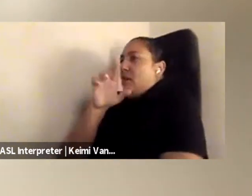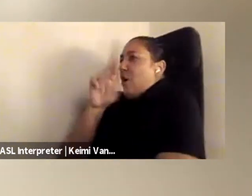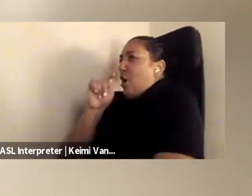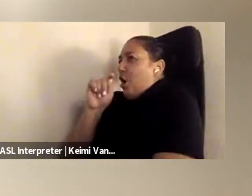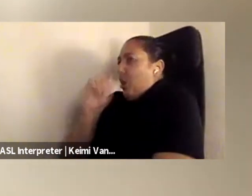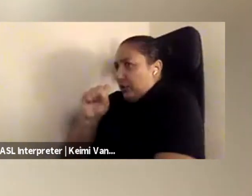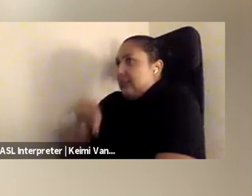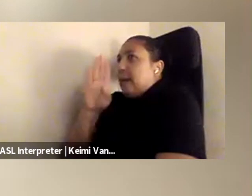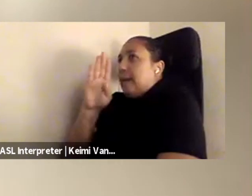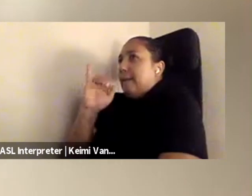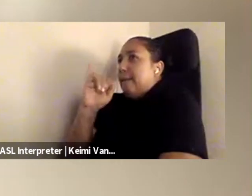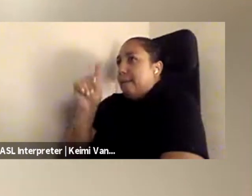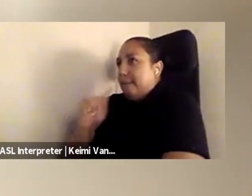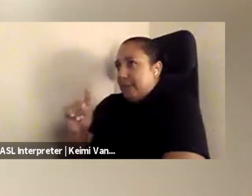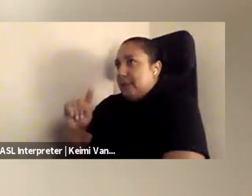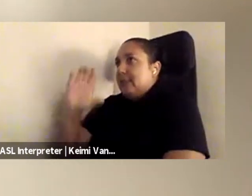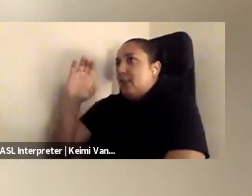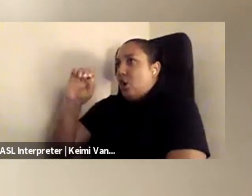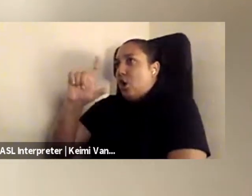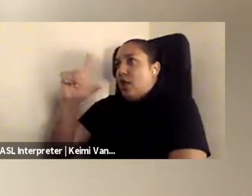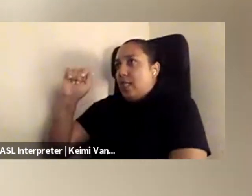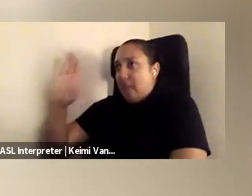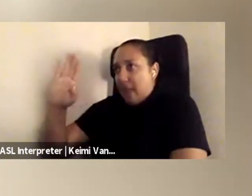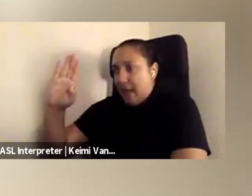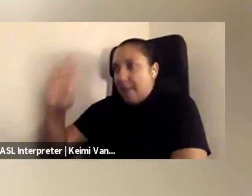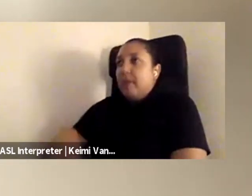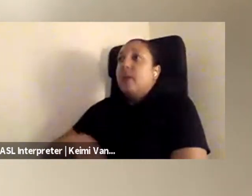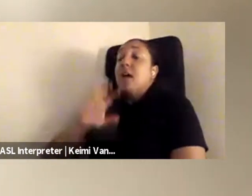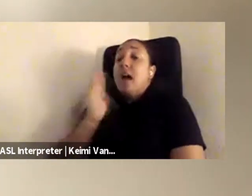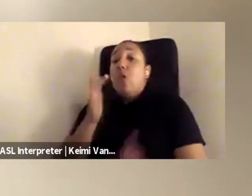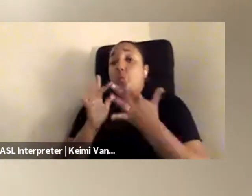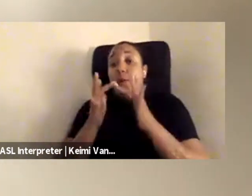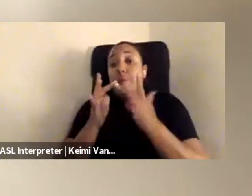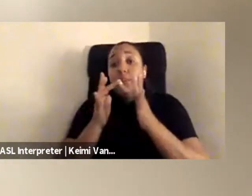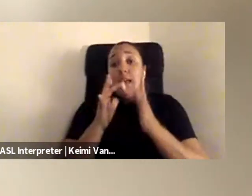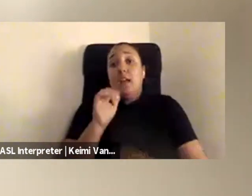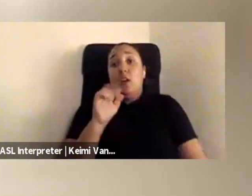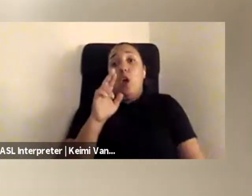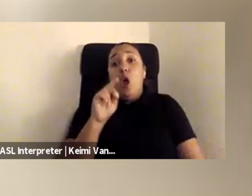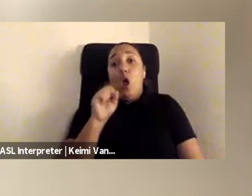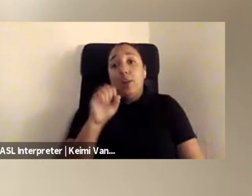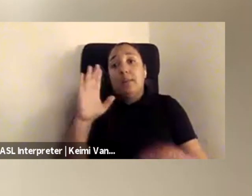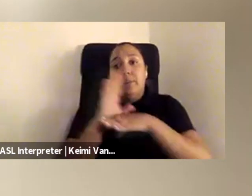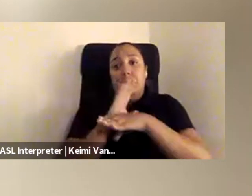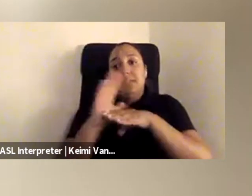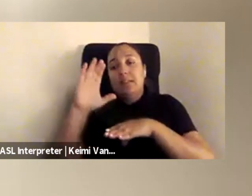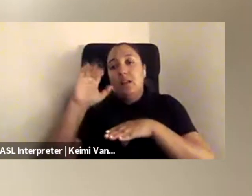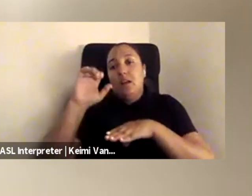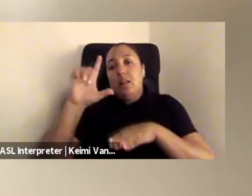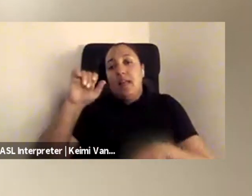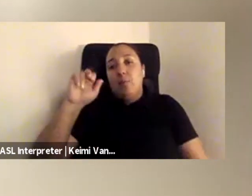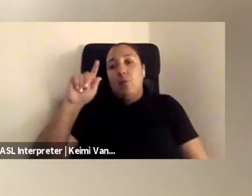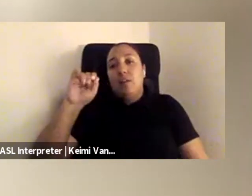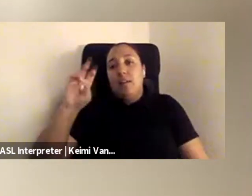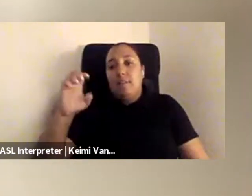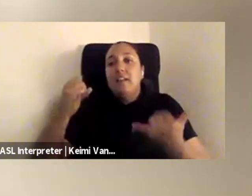B-I-Z, collab, COLLAB, and our website is artsbusinesscollaborative.org. Thank you so much for this time and space, and I'll now